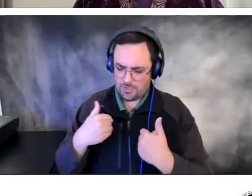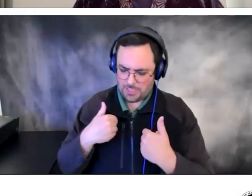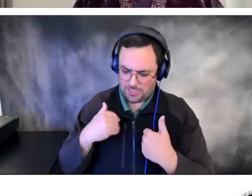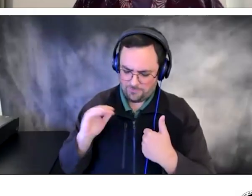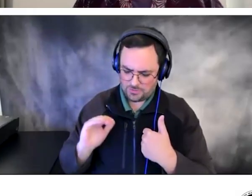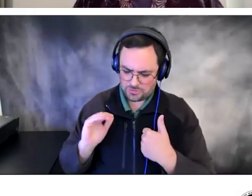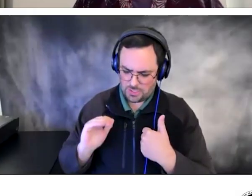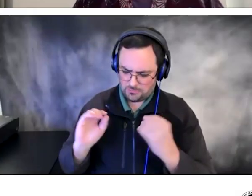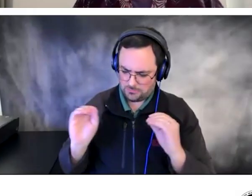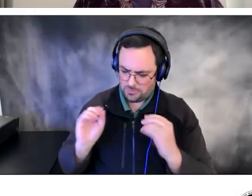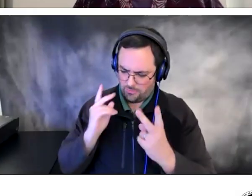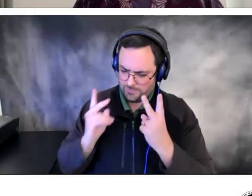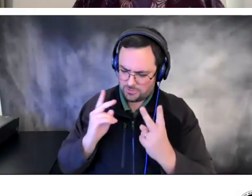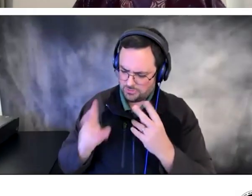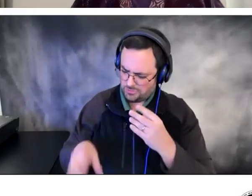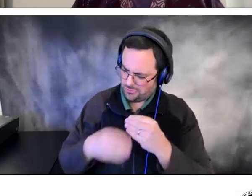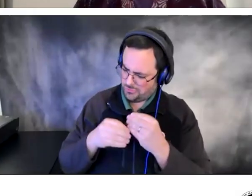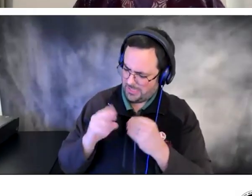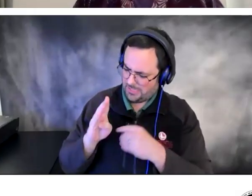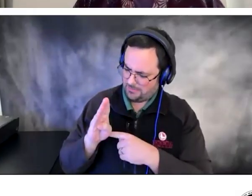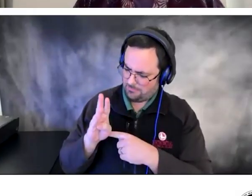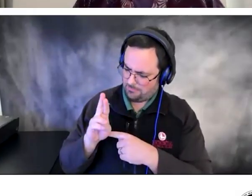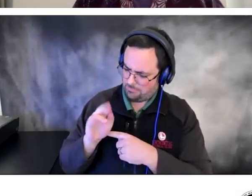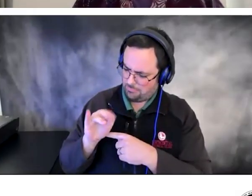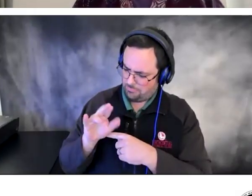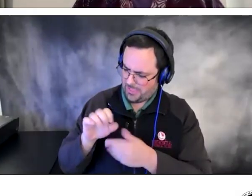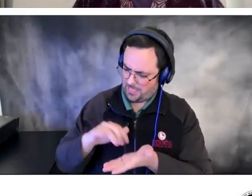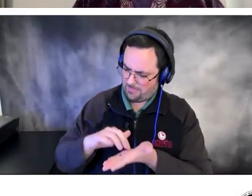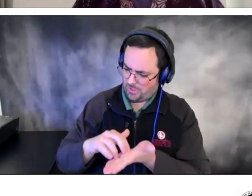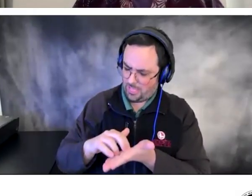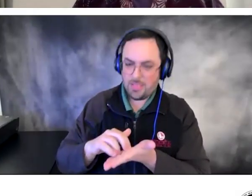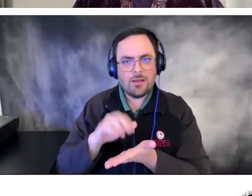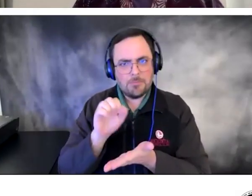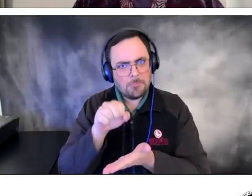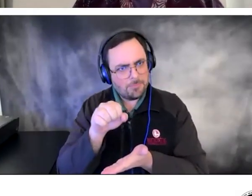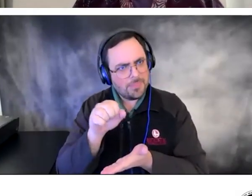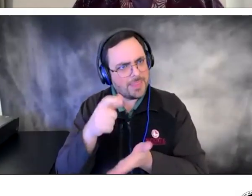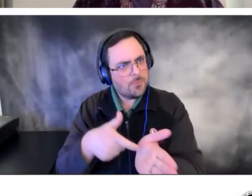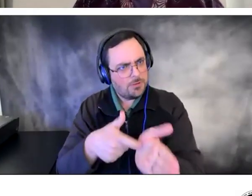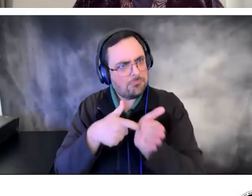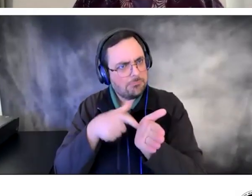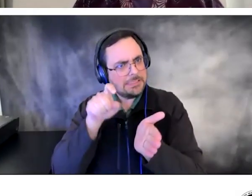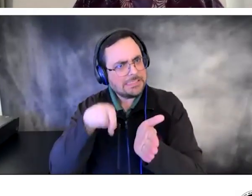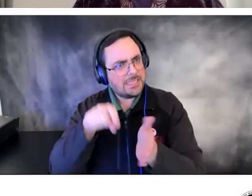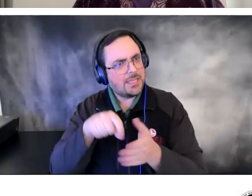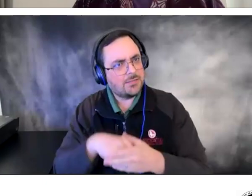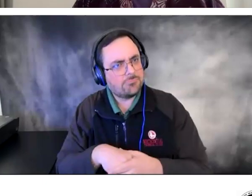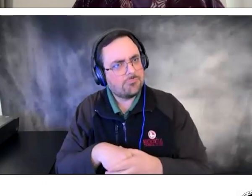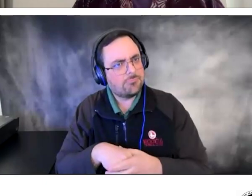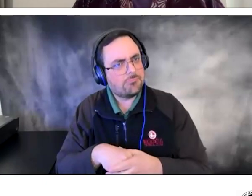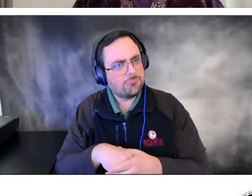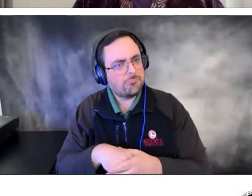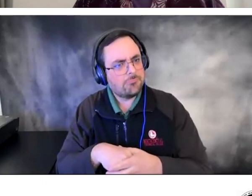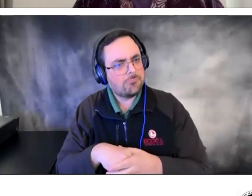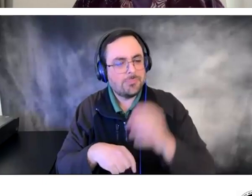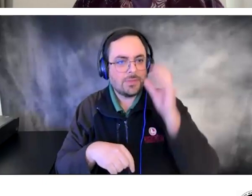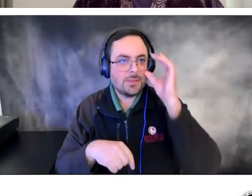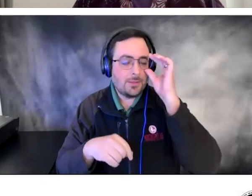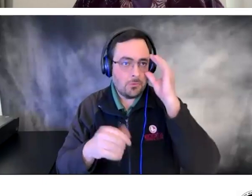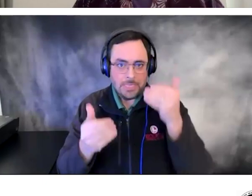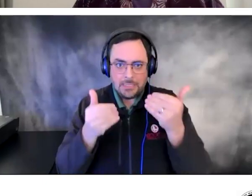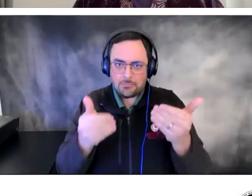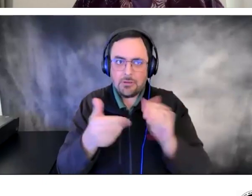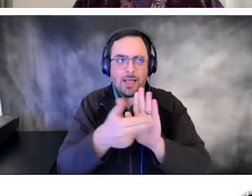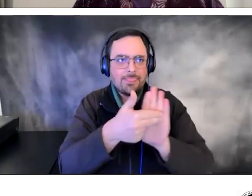If you have a child with no vision, could you add Braille? Those are kids that would need Braille. Yes. We label